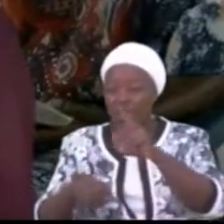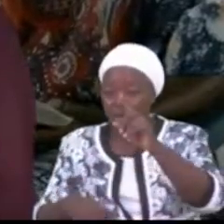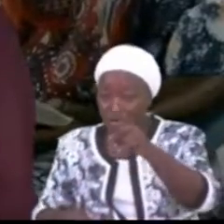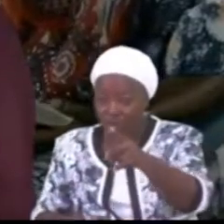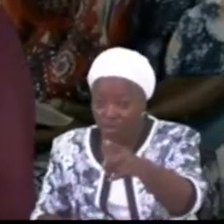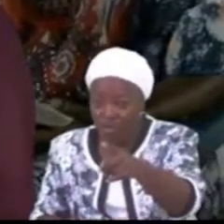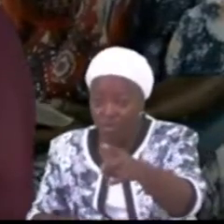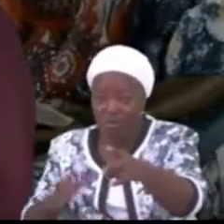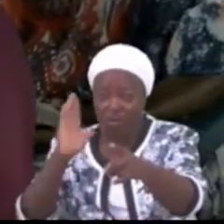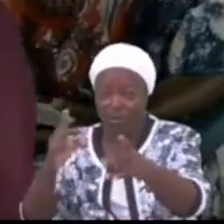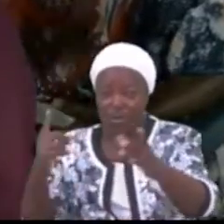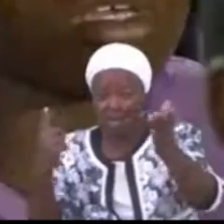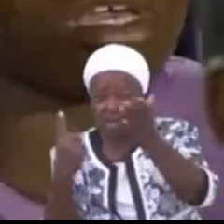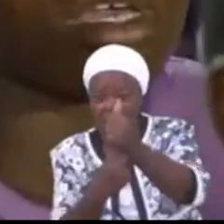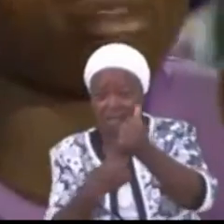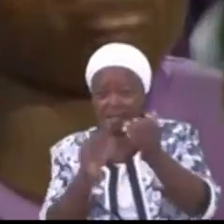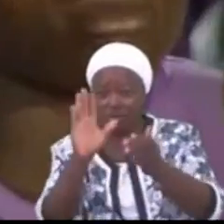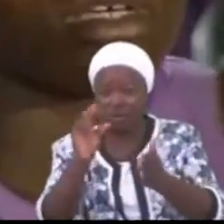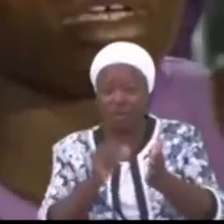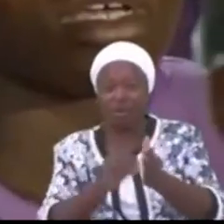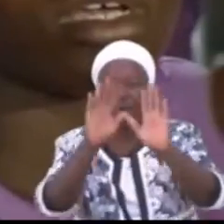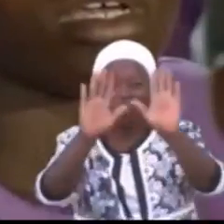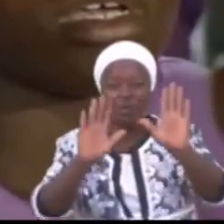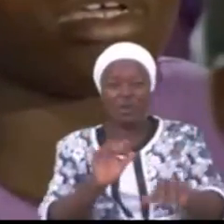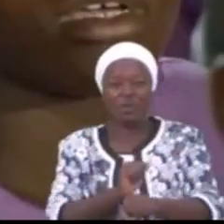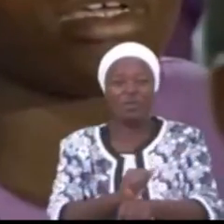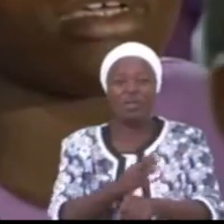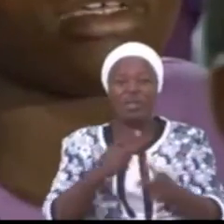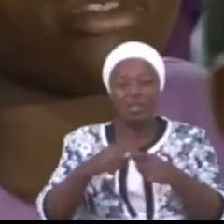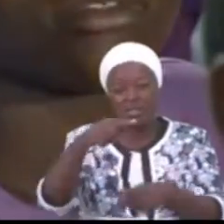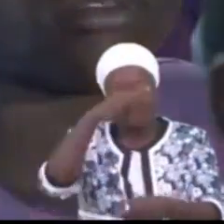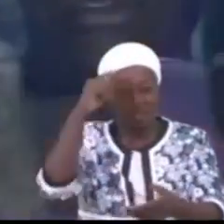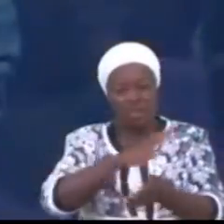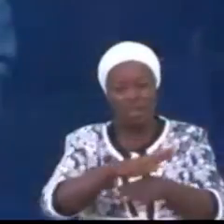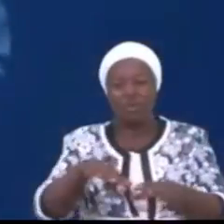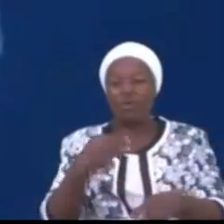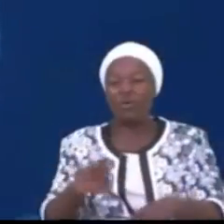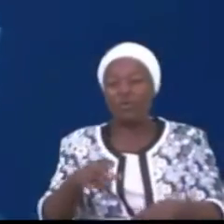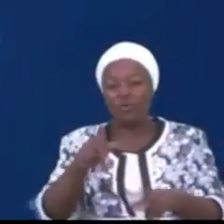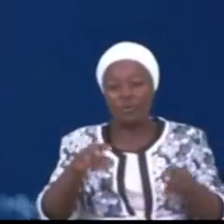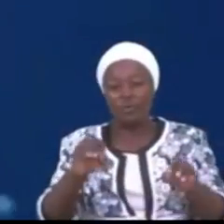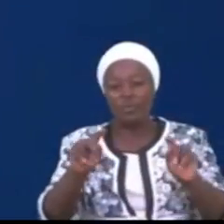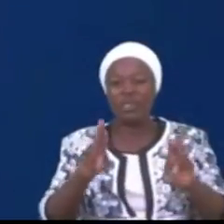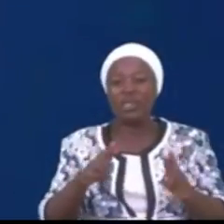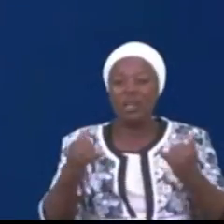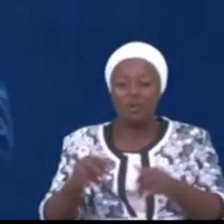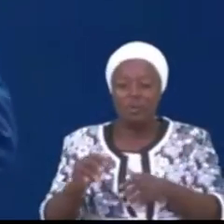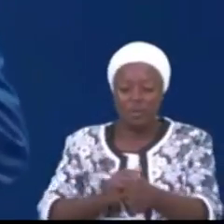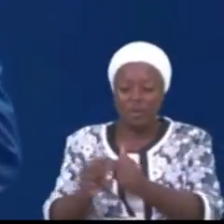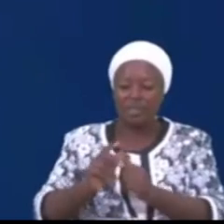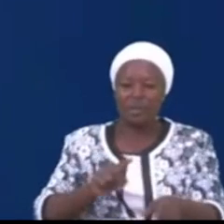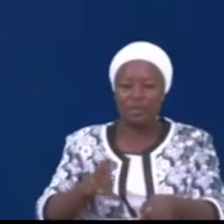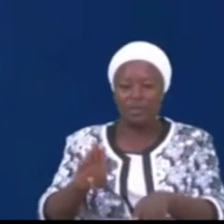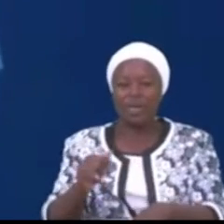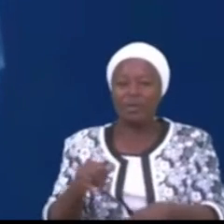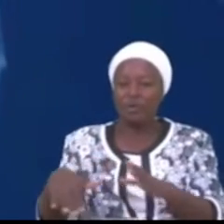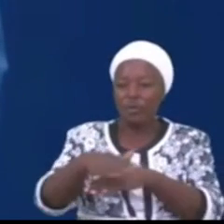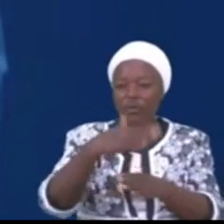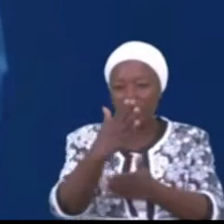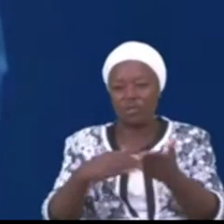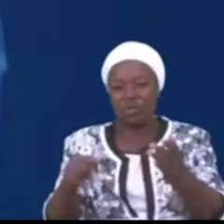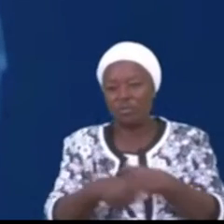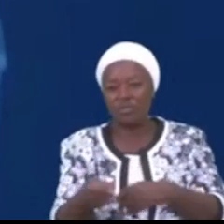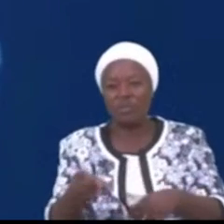catch your miracle. And the shadow of Peter passing by over some of them. In